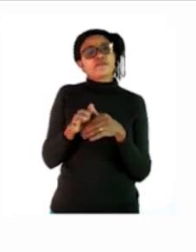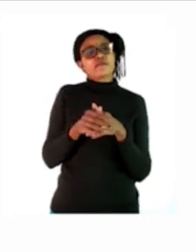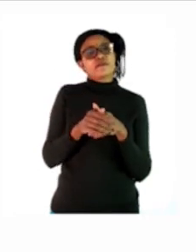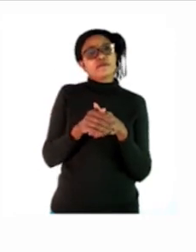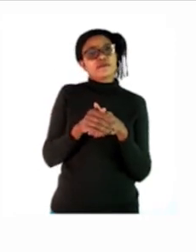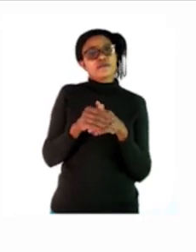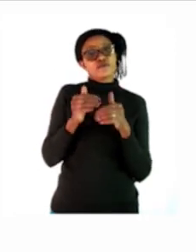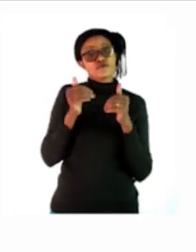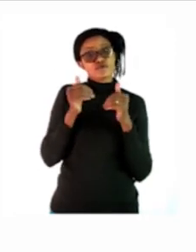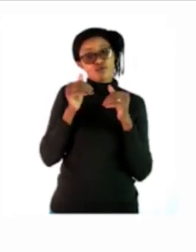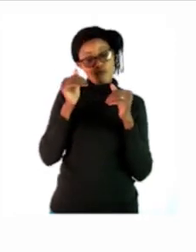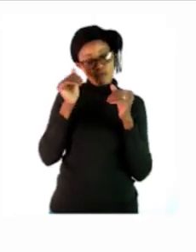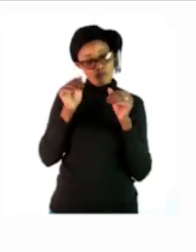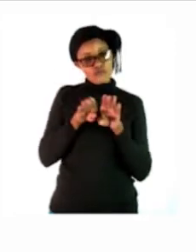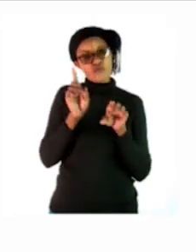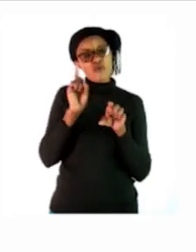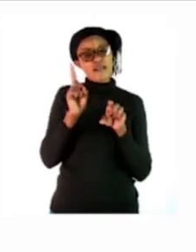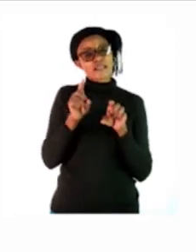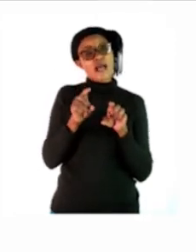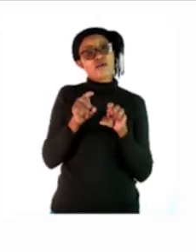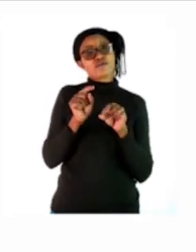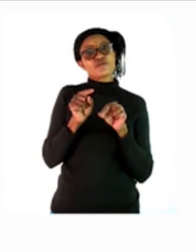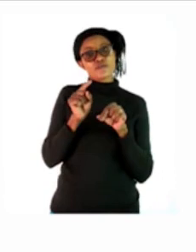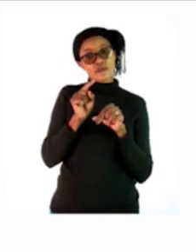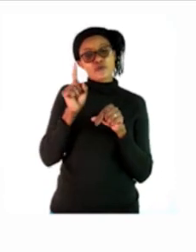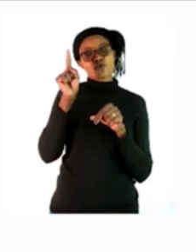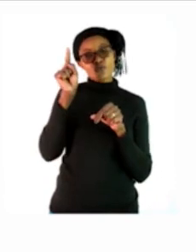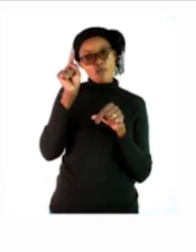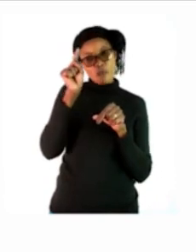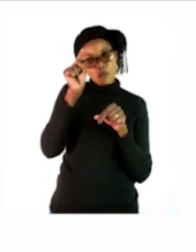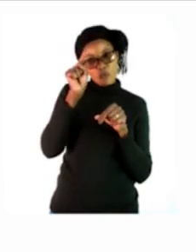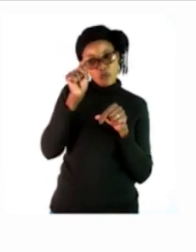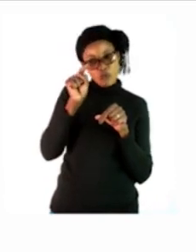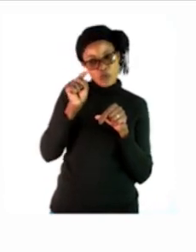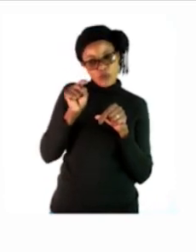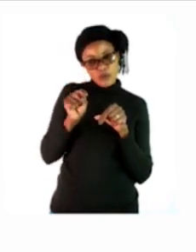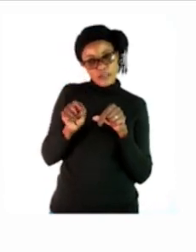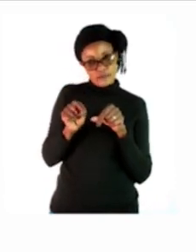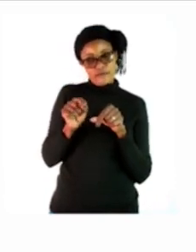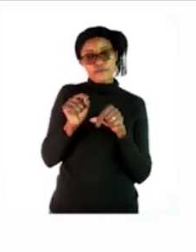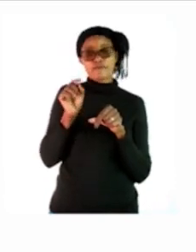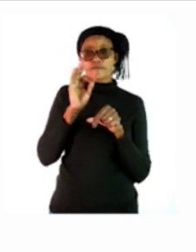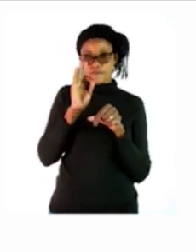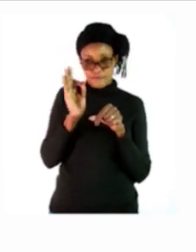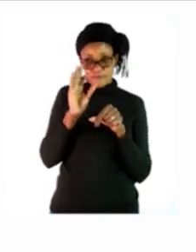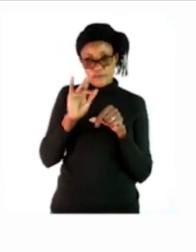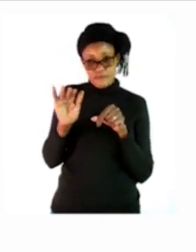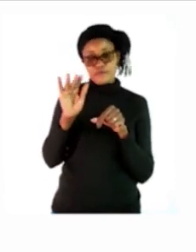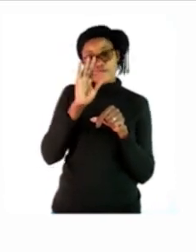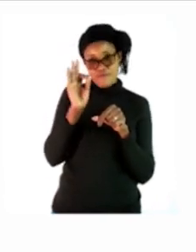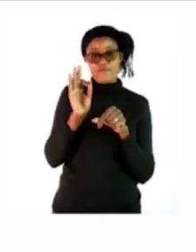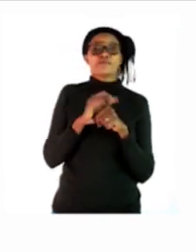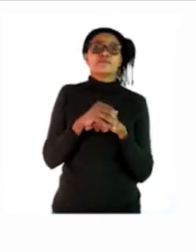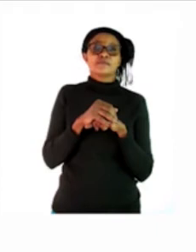You must trace on the dotted lines doing the letter F.